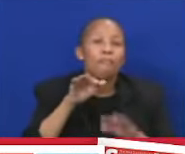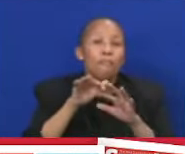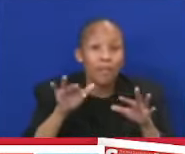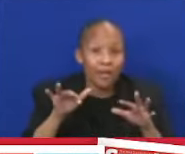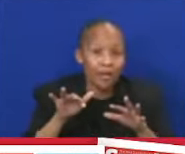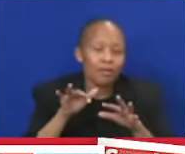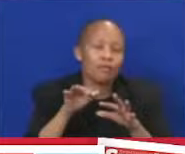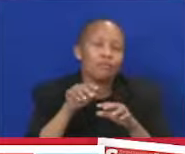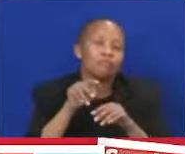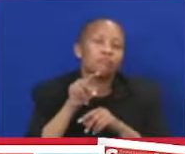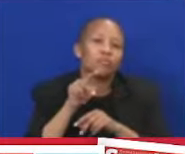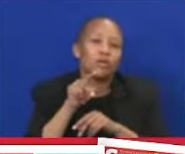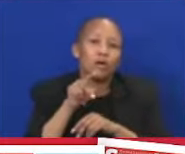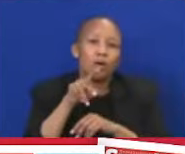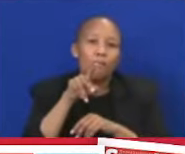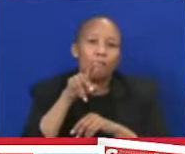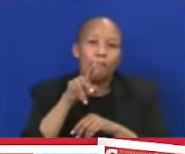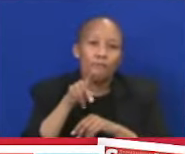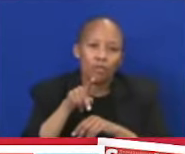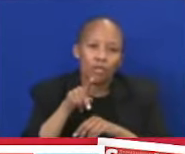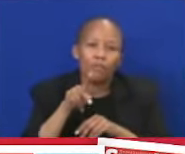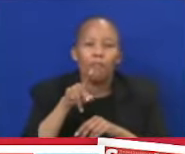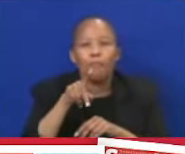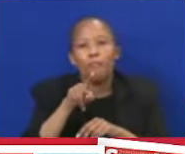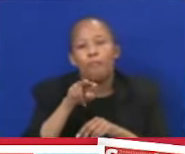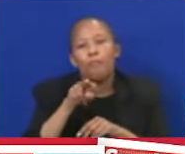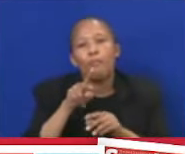Services. Thank you.